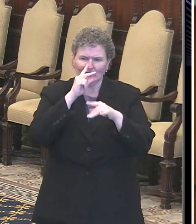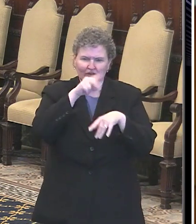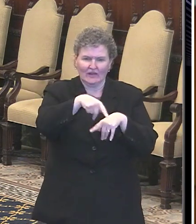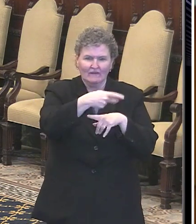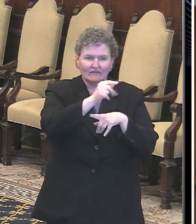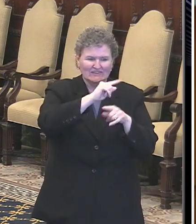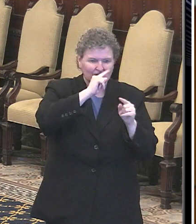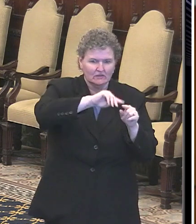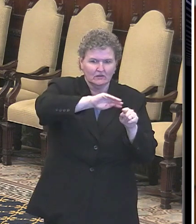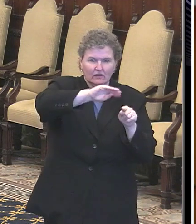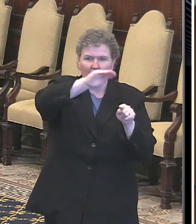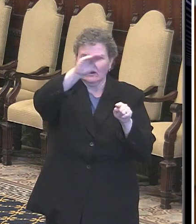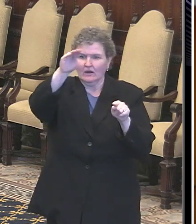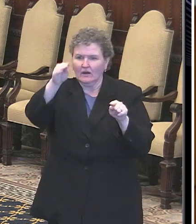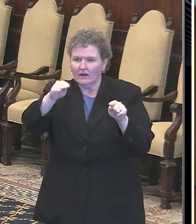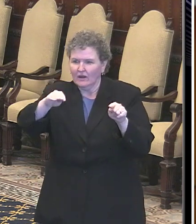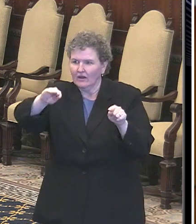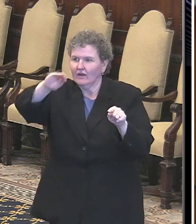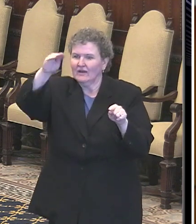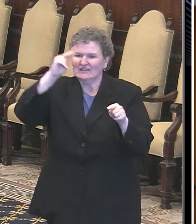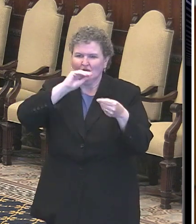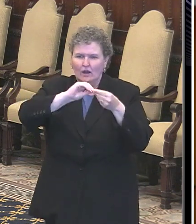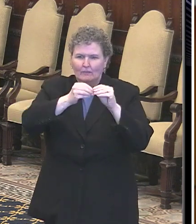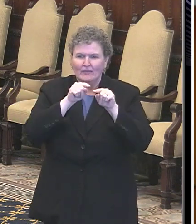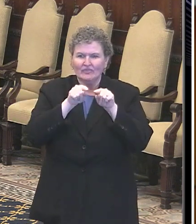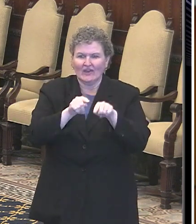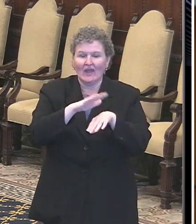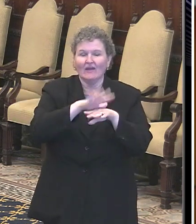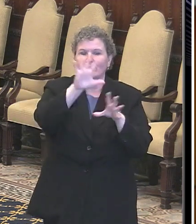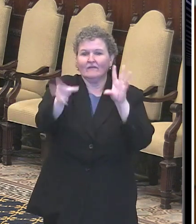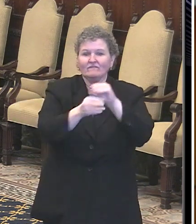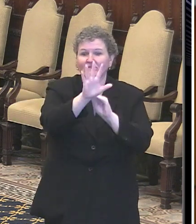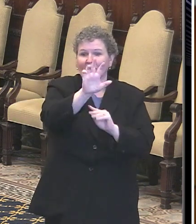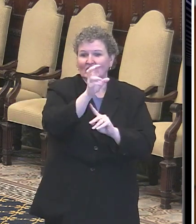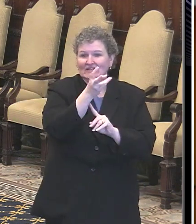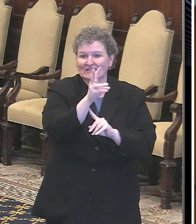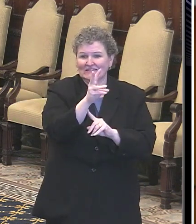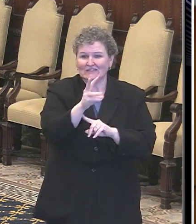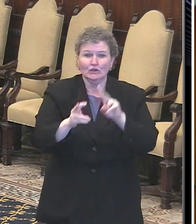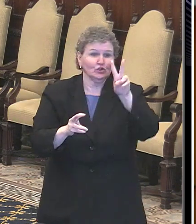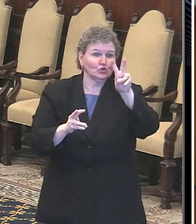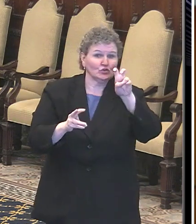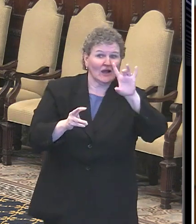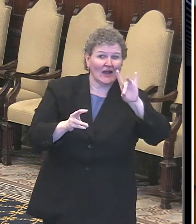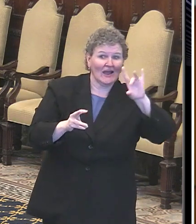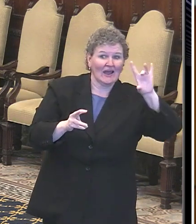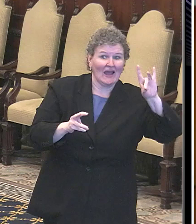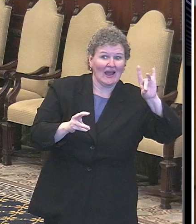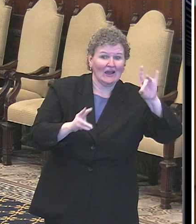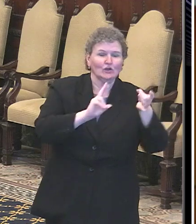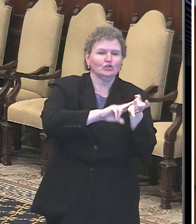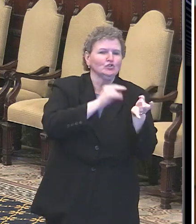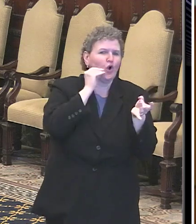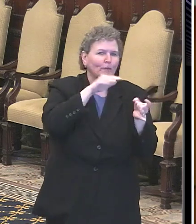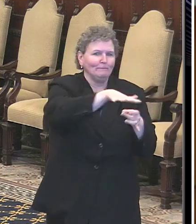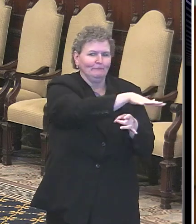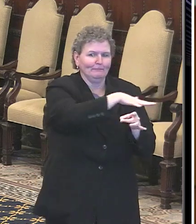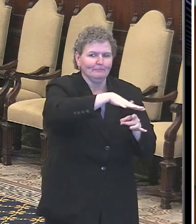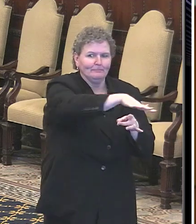Of those 516 deaths we've had so far, 288 or 56% have been in nursing home residents. So this